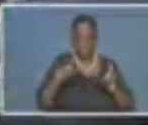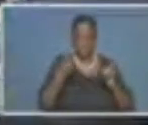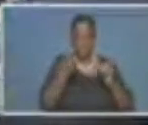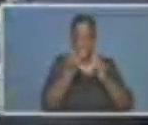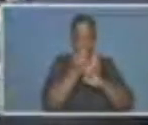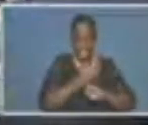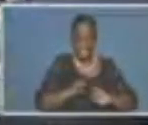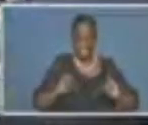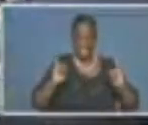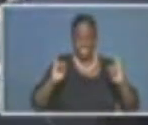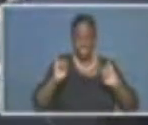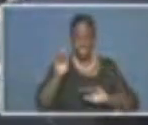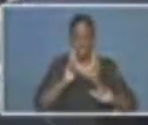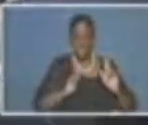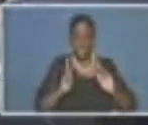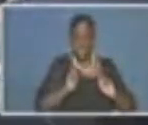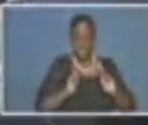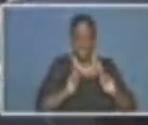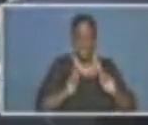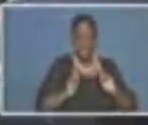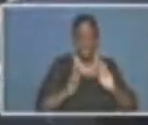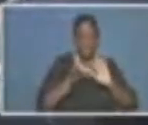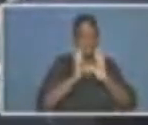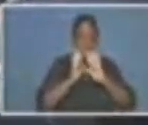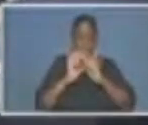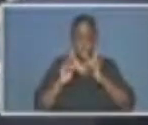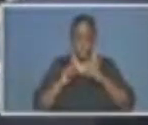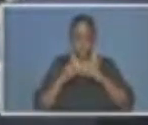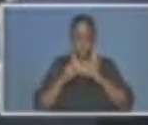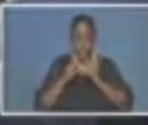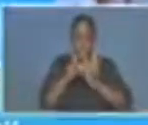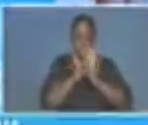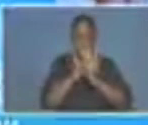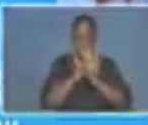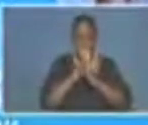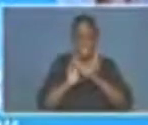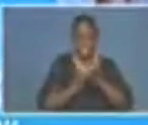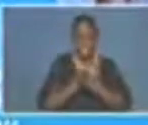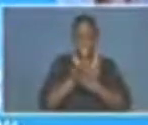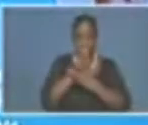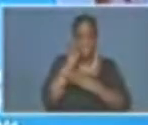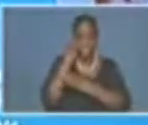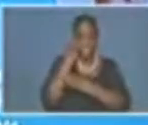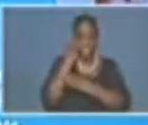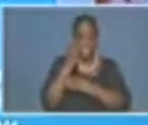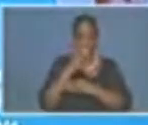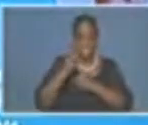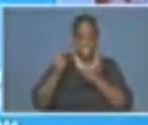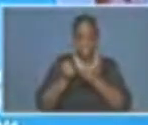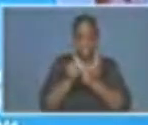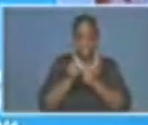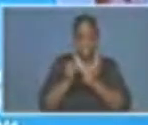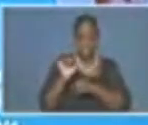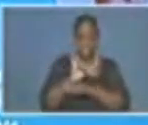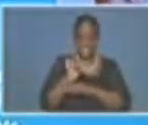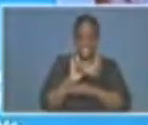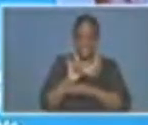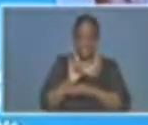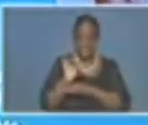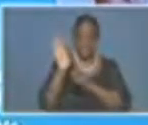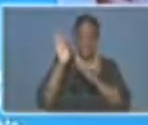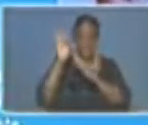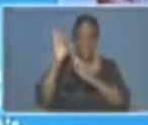and academia to brainstorm on economic policy matters in small open economies like the Bahamas and those across the